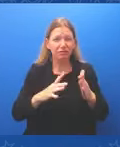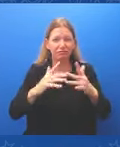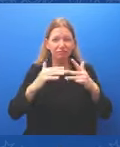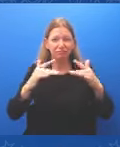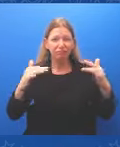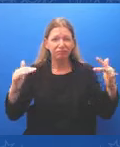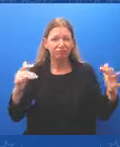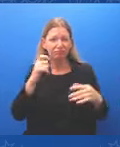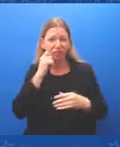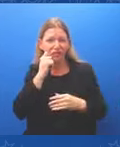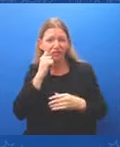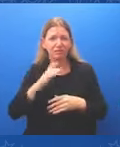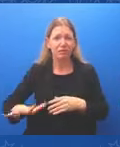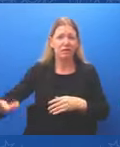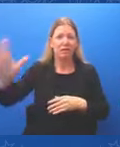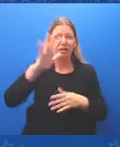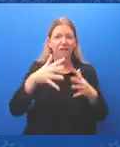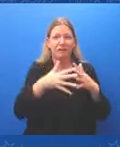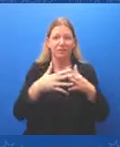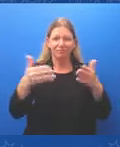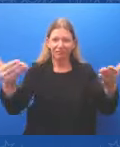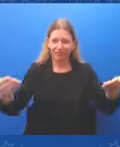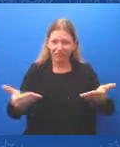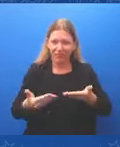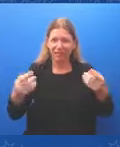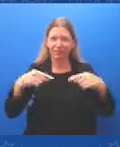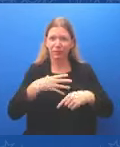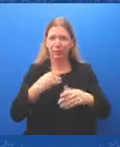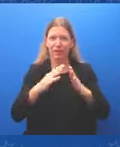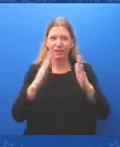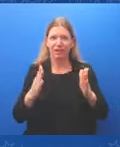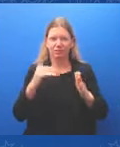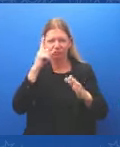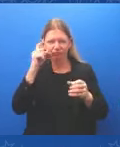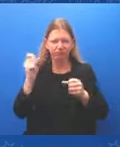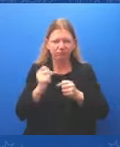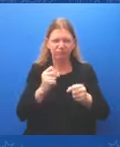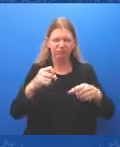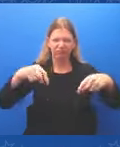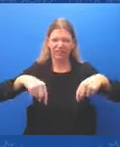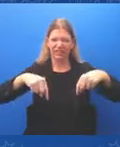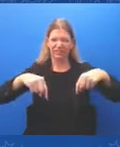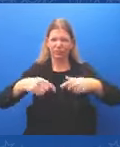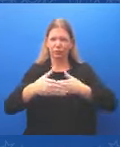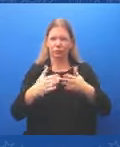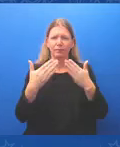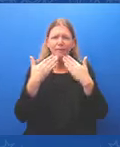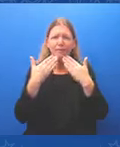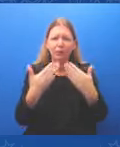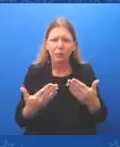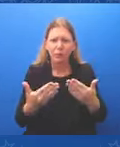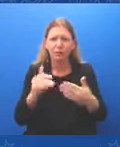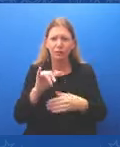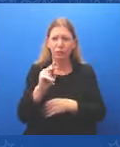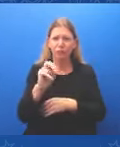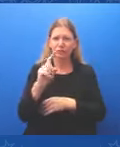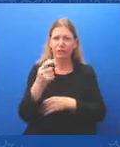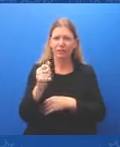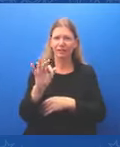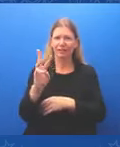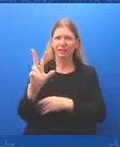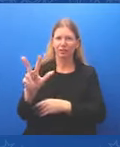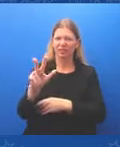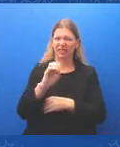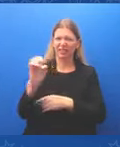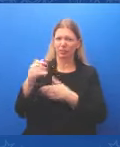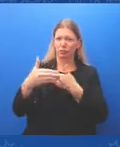the East Room of the White House, they established the Lawyers Committee for Civil Rights Under Law. Its mission, quote, to mobilize the